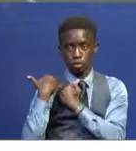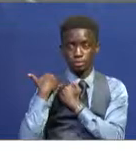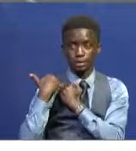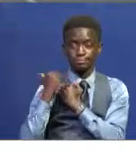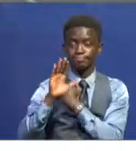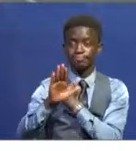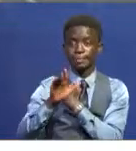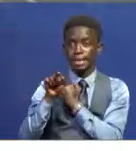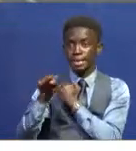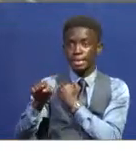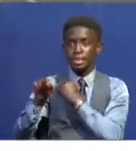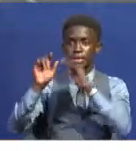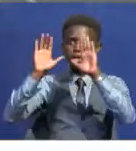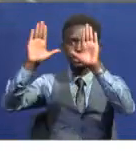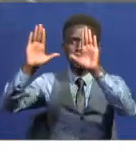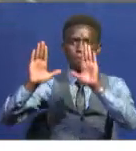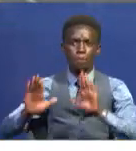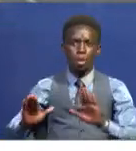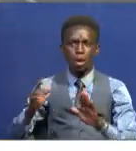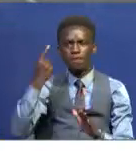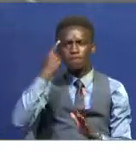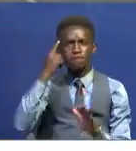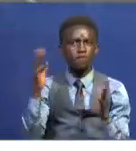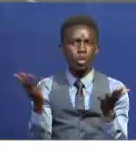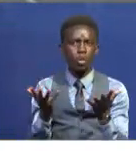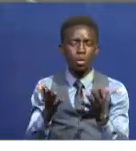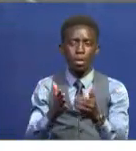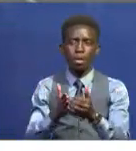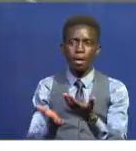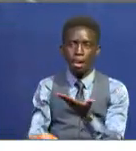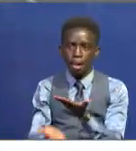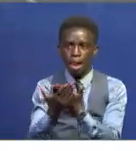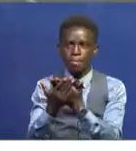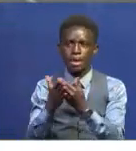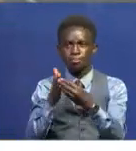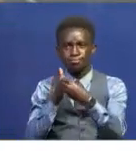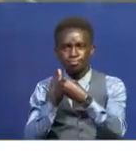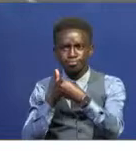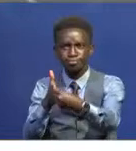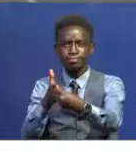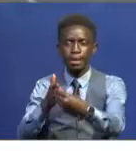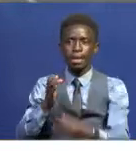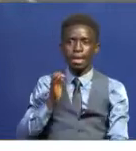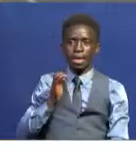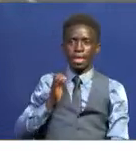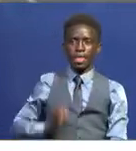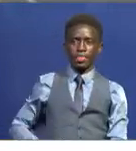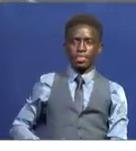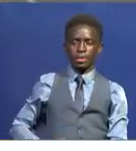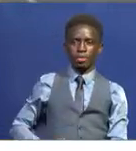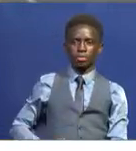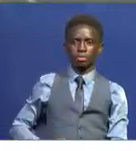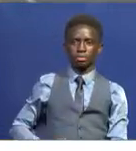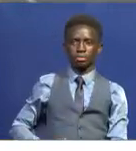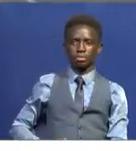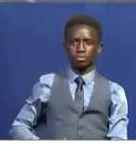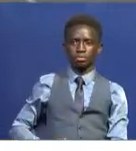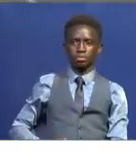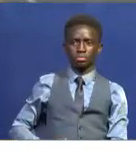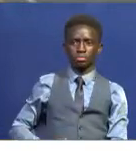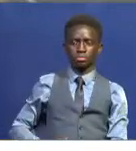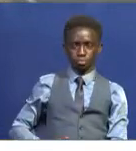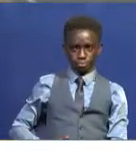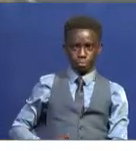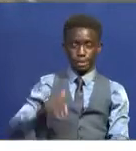essentially to help and guide ethical practices